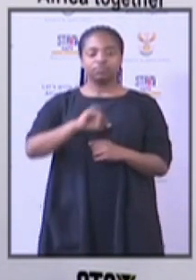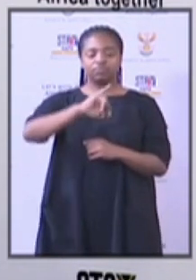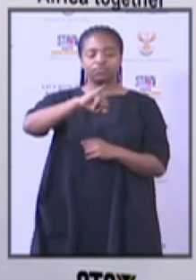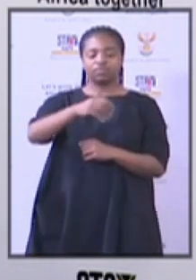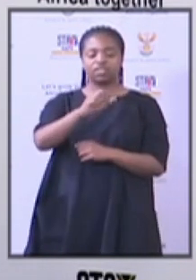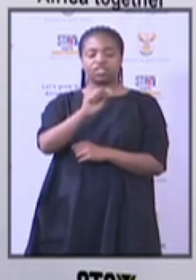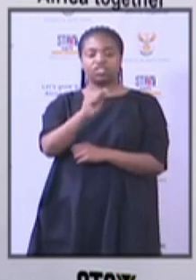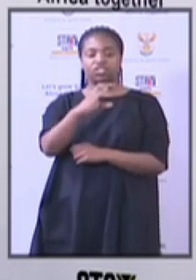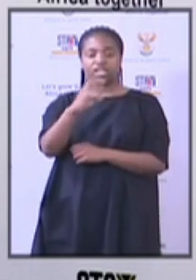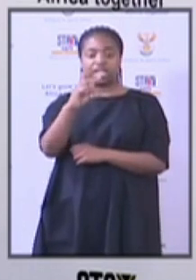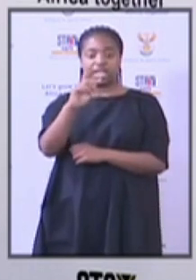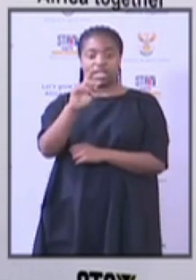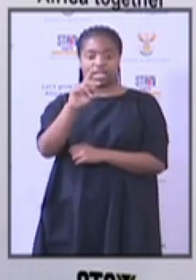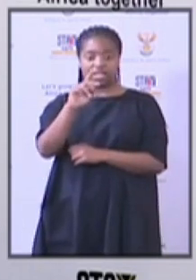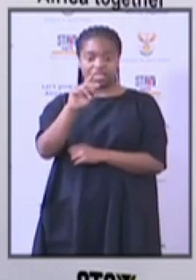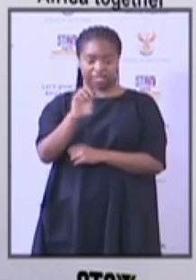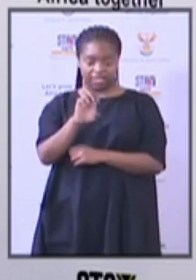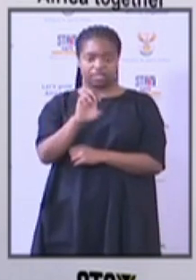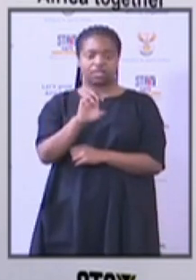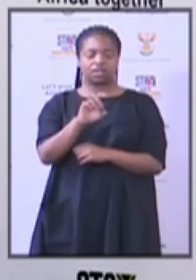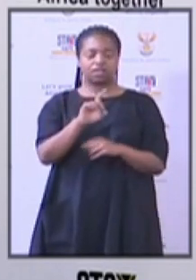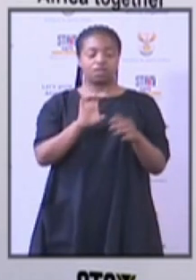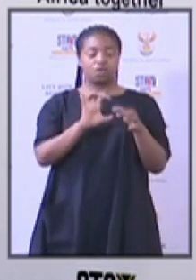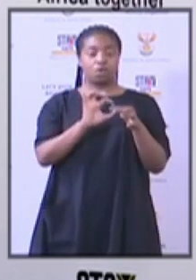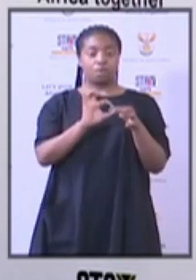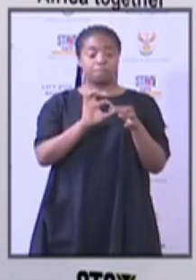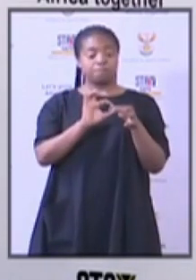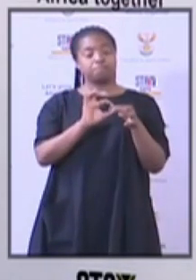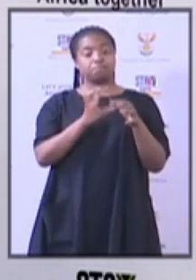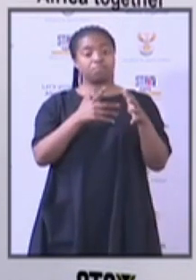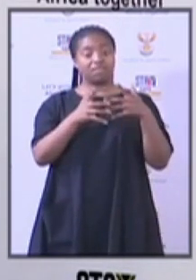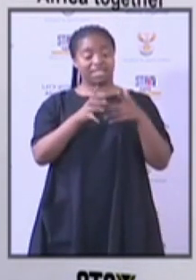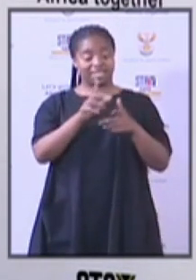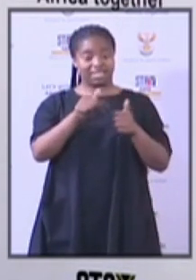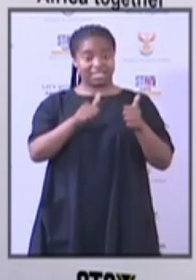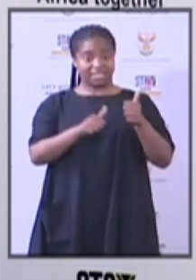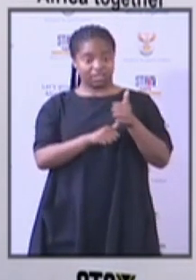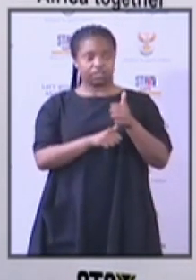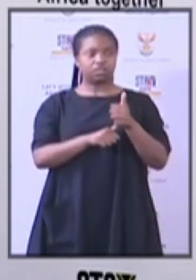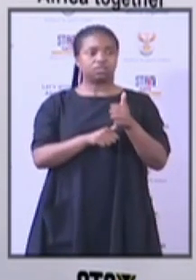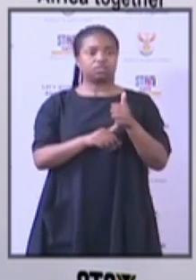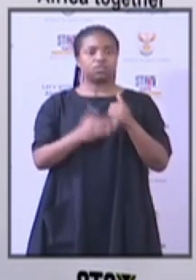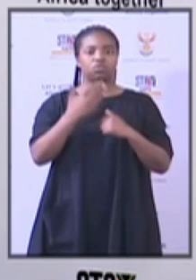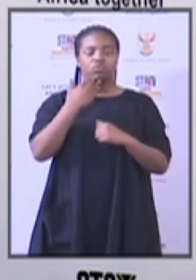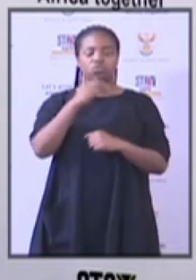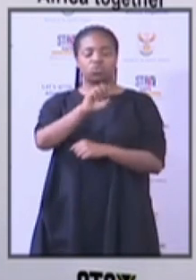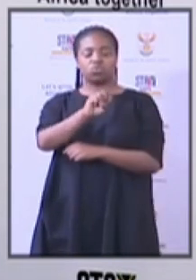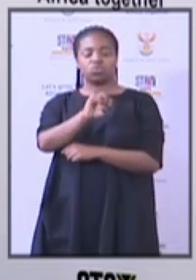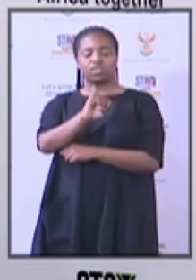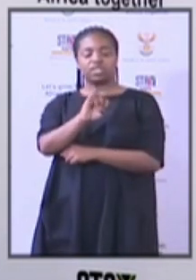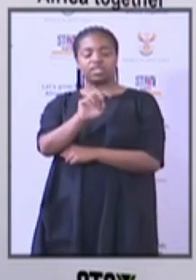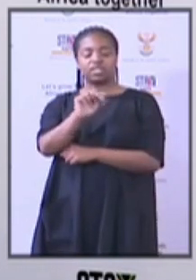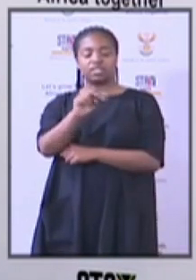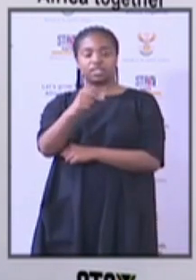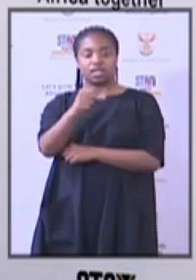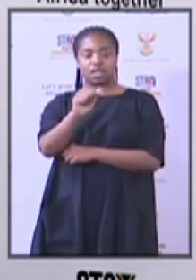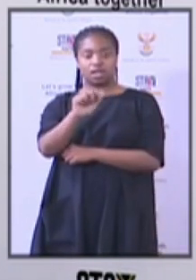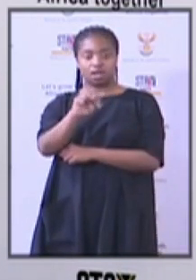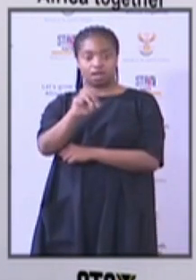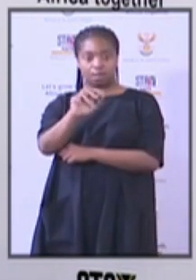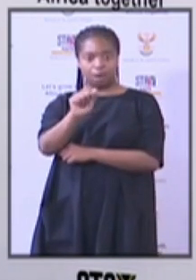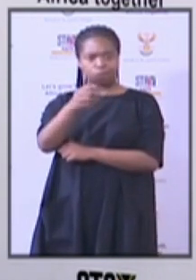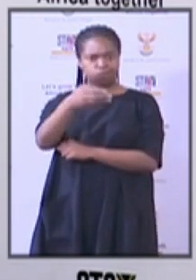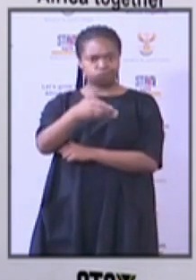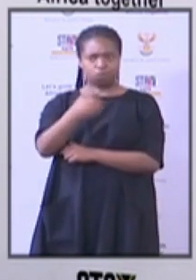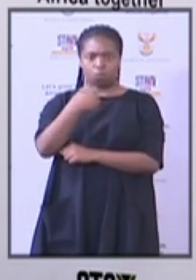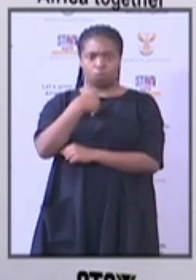on the stand, and the Home Affairs Deputy Director General for Civic Services, Mr. Sigama, who's also with us here to